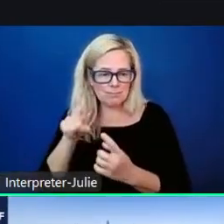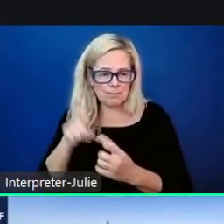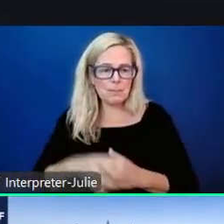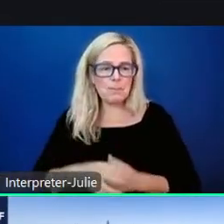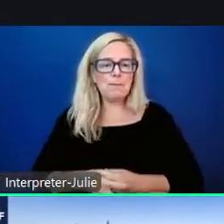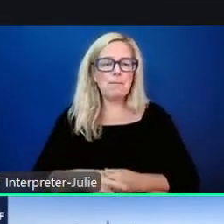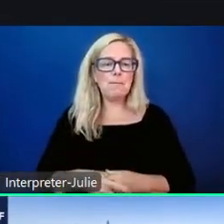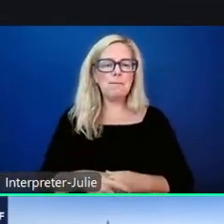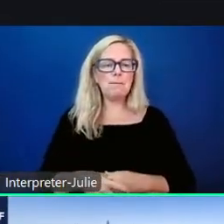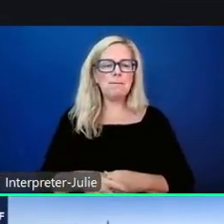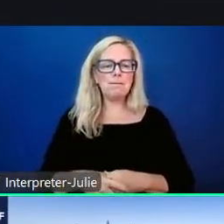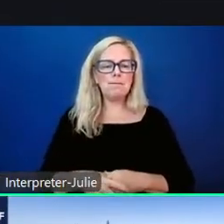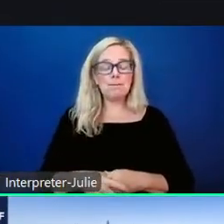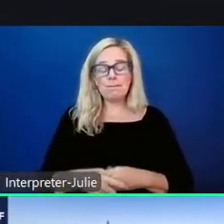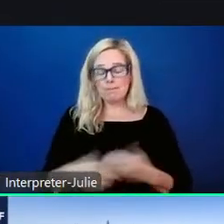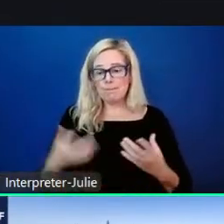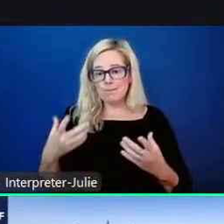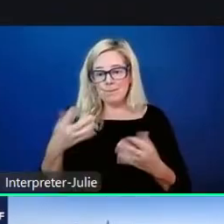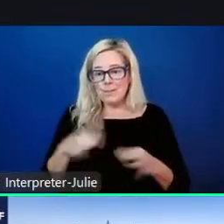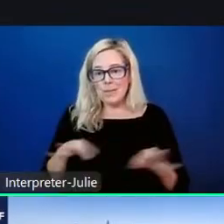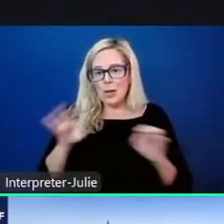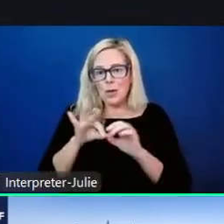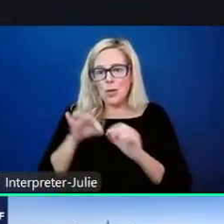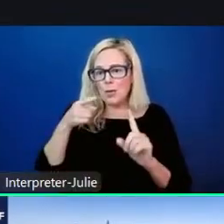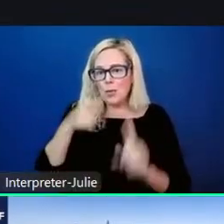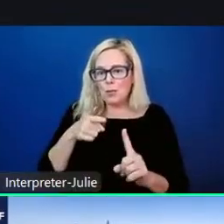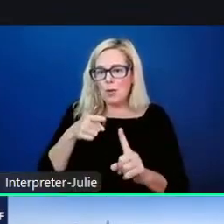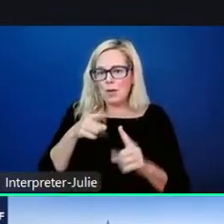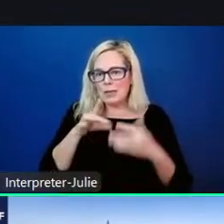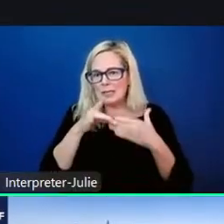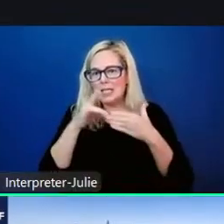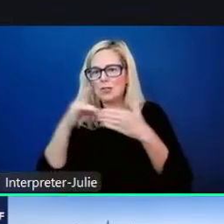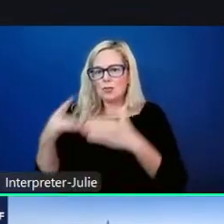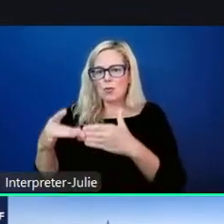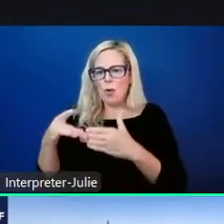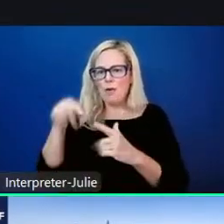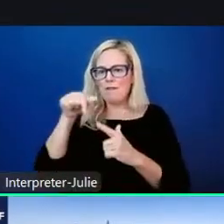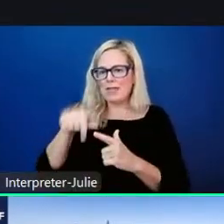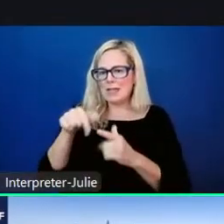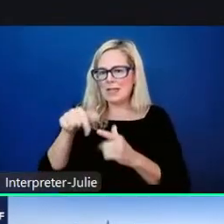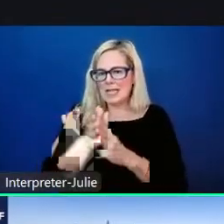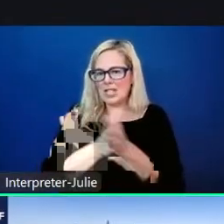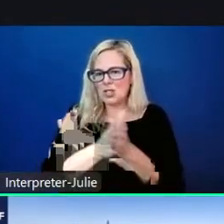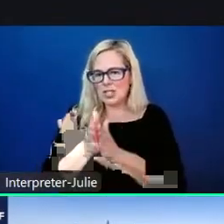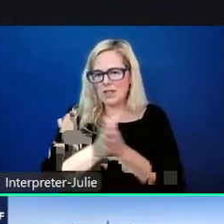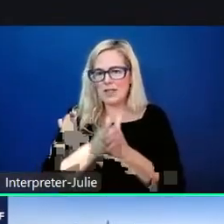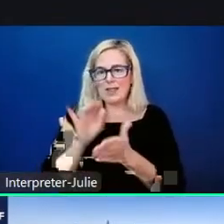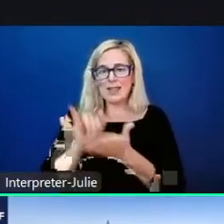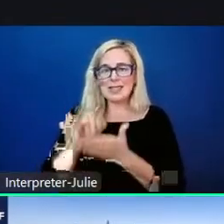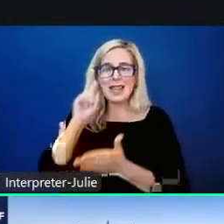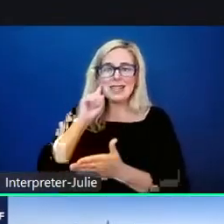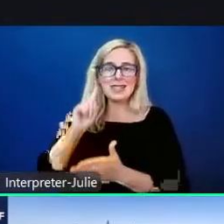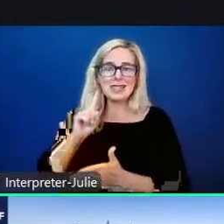And so essentially, what really drove our initiative that we're talking about today are that deaf and hard of hearing, DHH